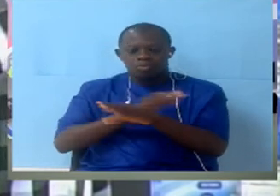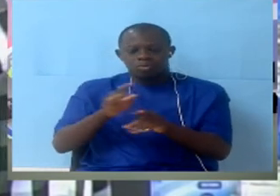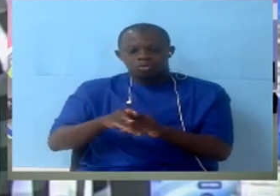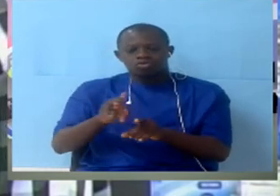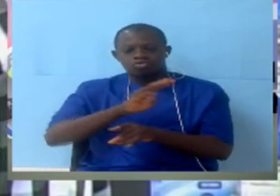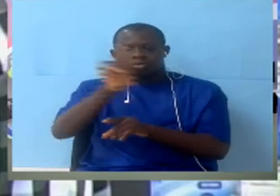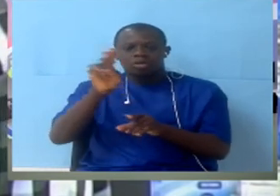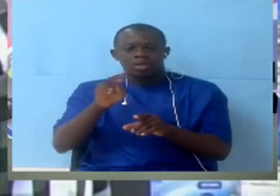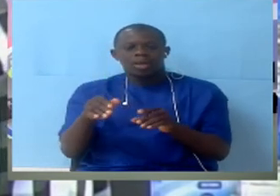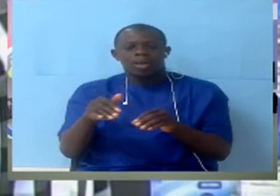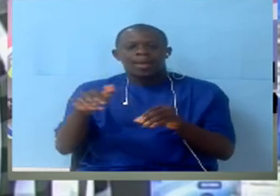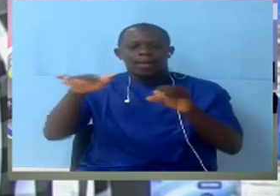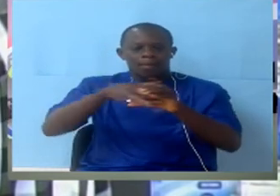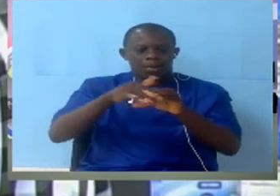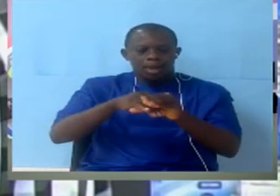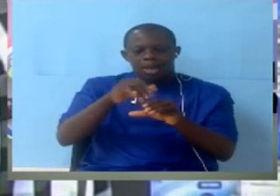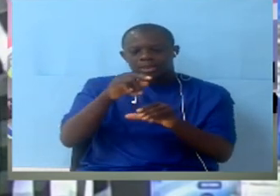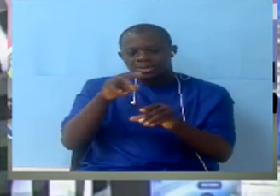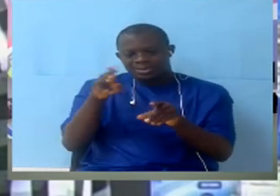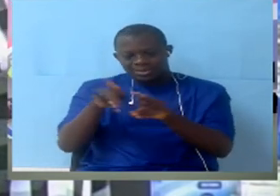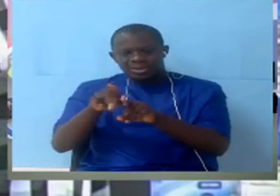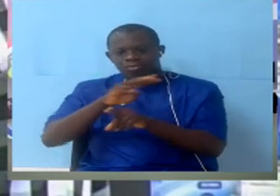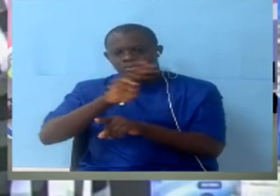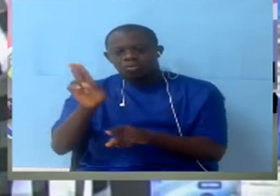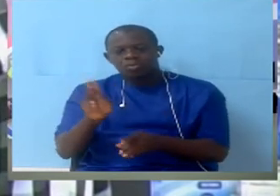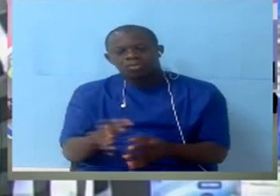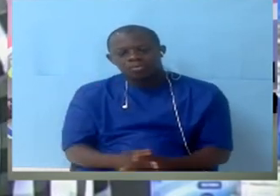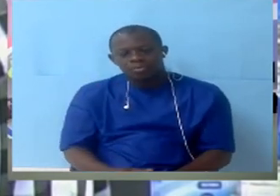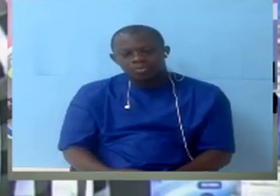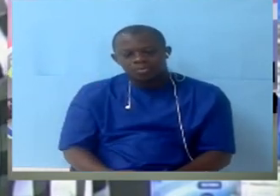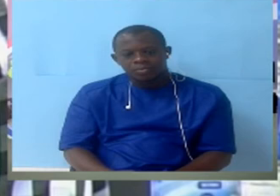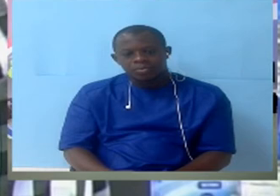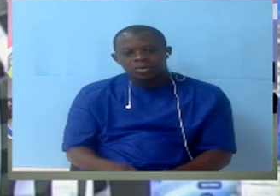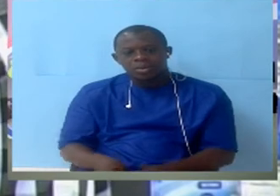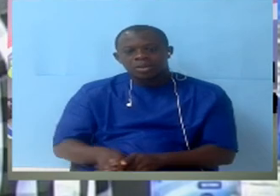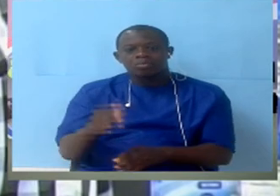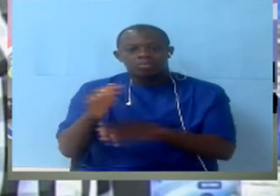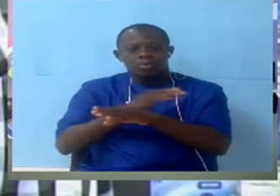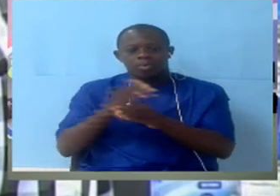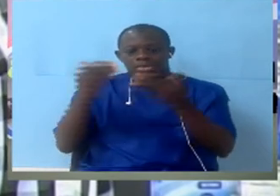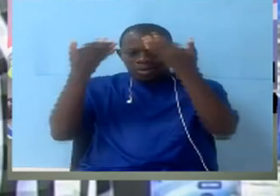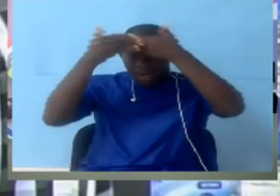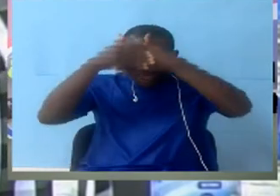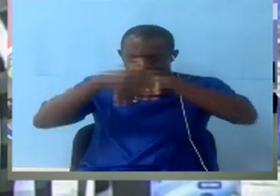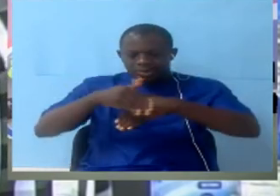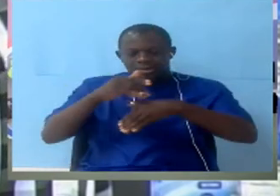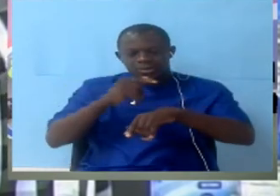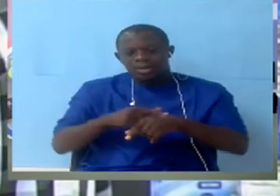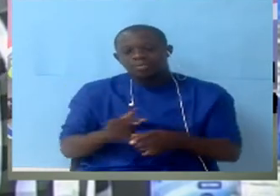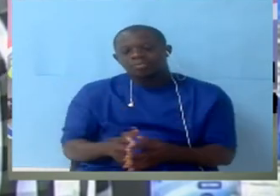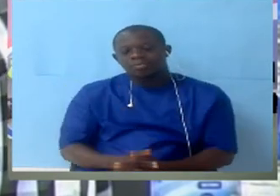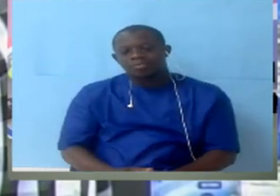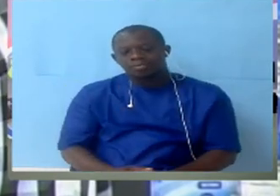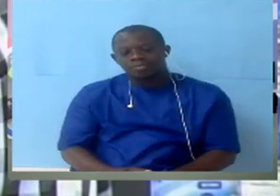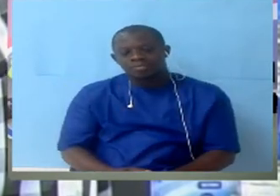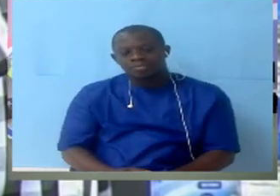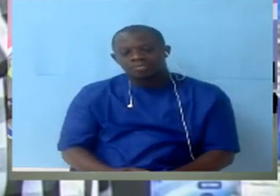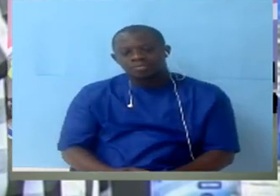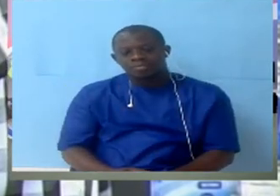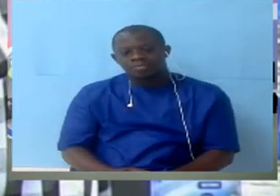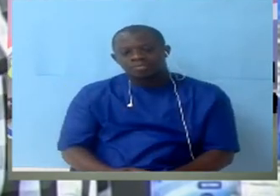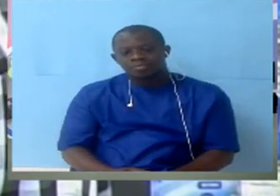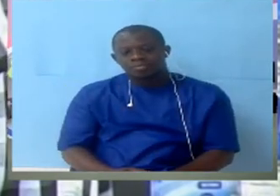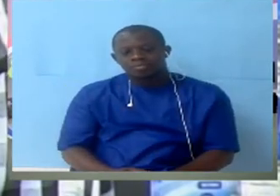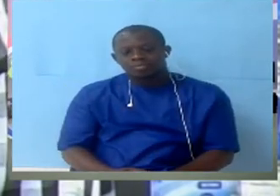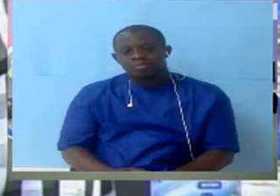kelly. And we were not even in the same company. Suto lem fana. And it was at night. I ordered the wala